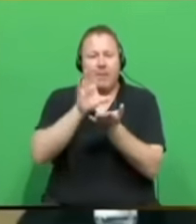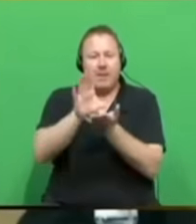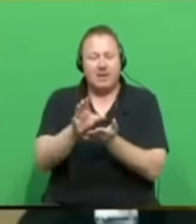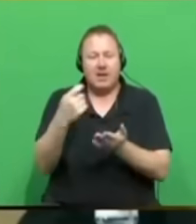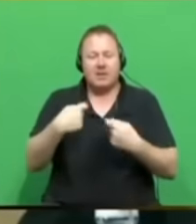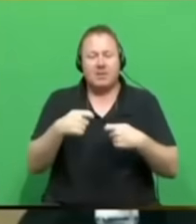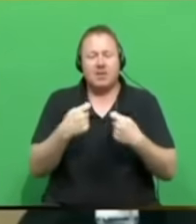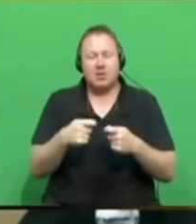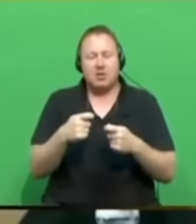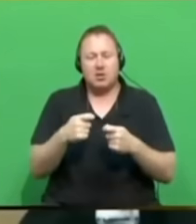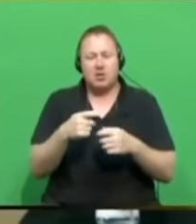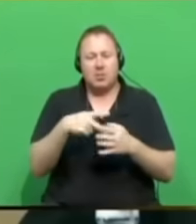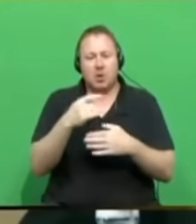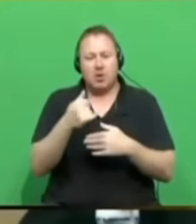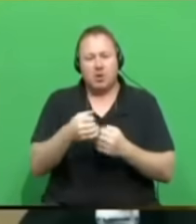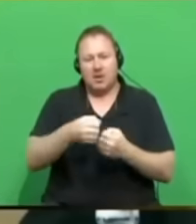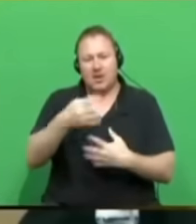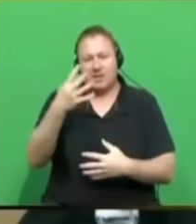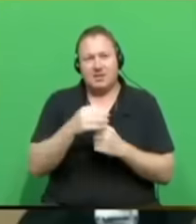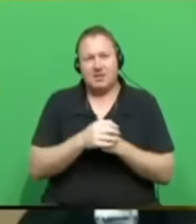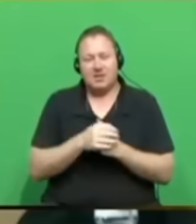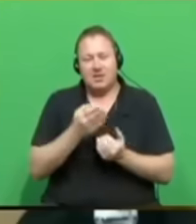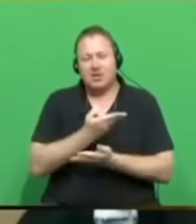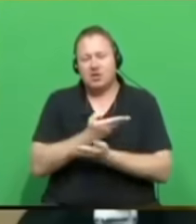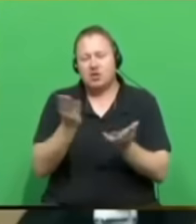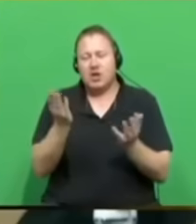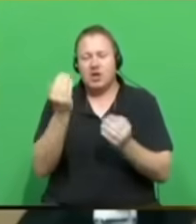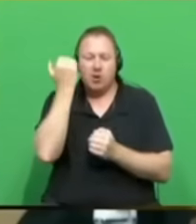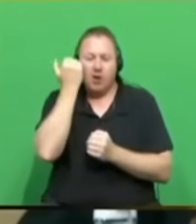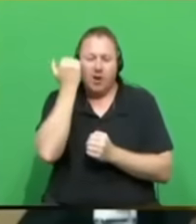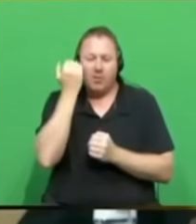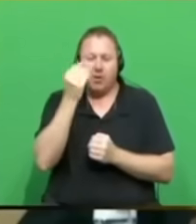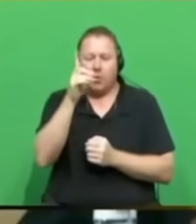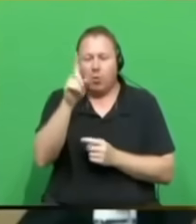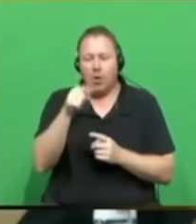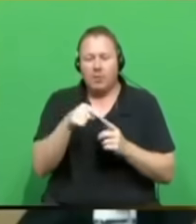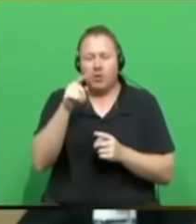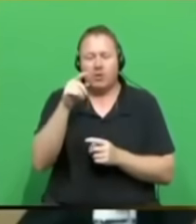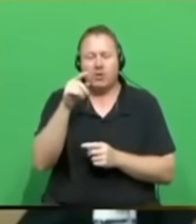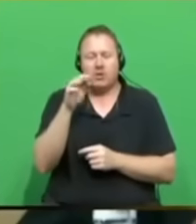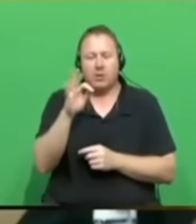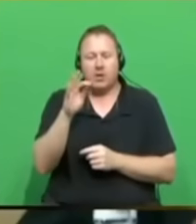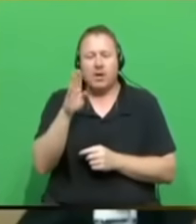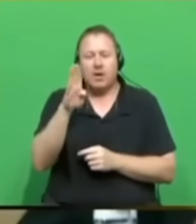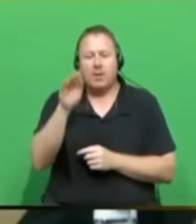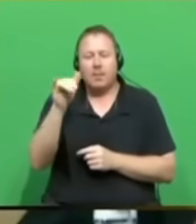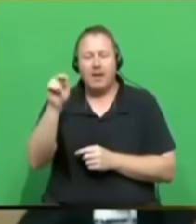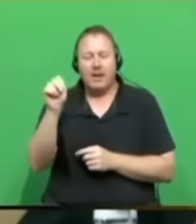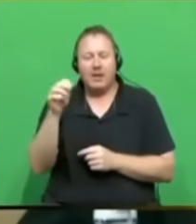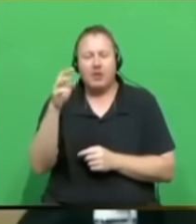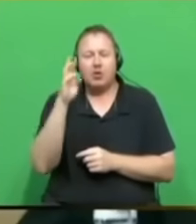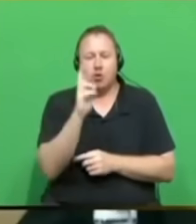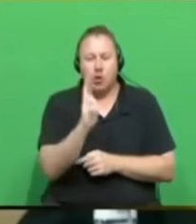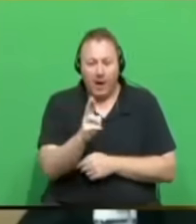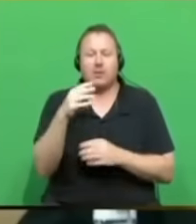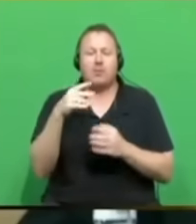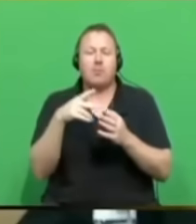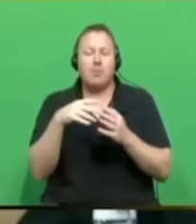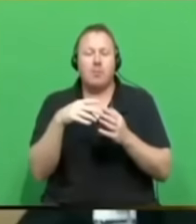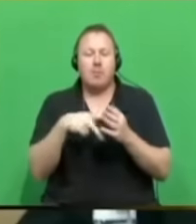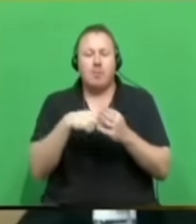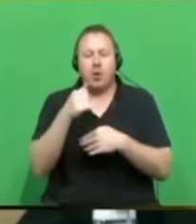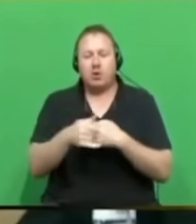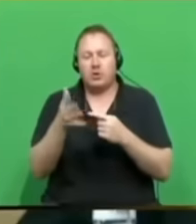for 2023, the general government announced 1.3 billion worth of projects. And 60%